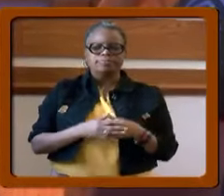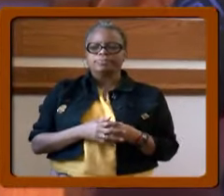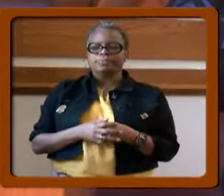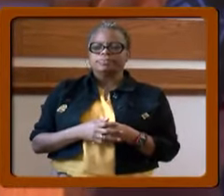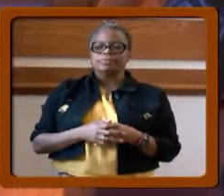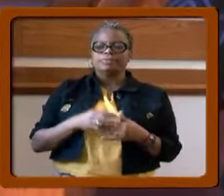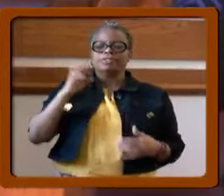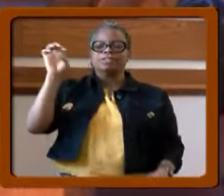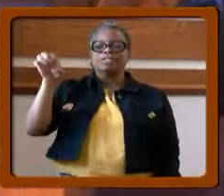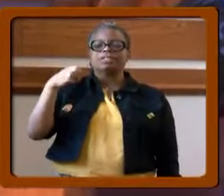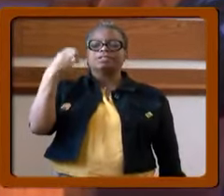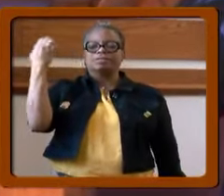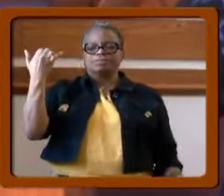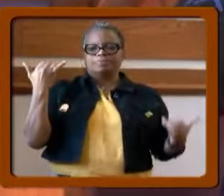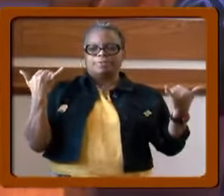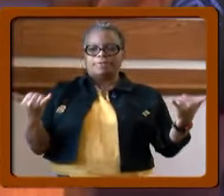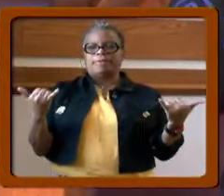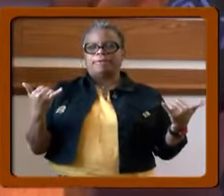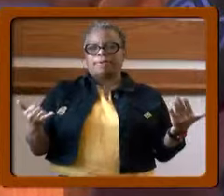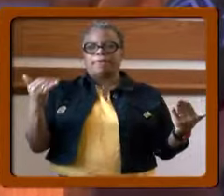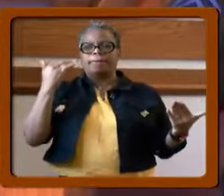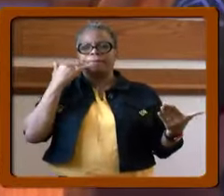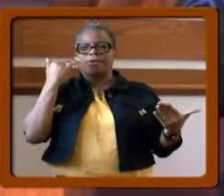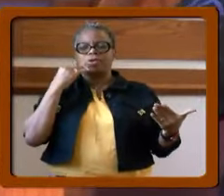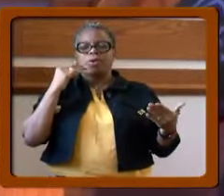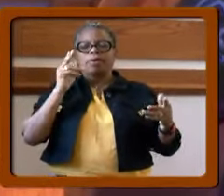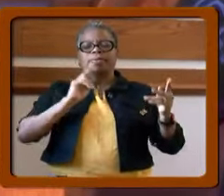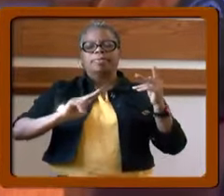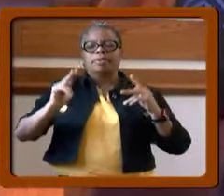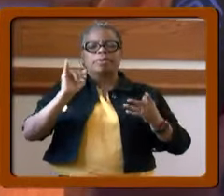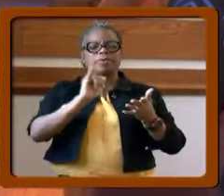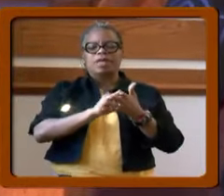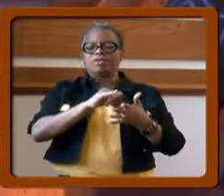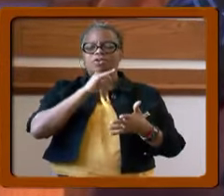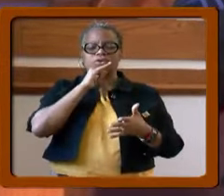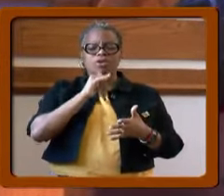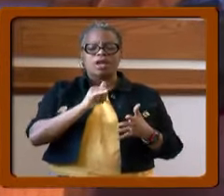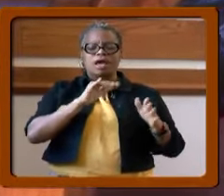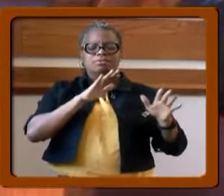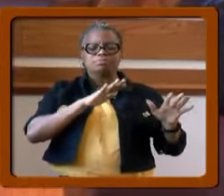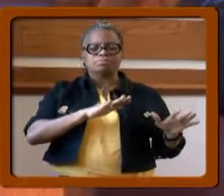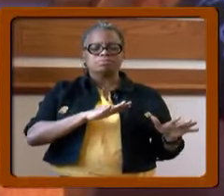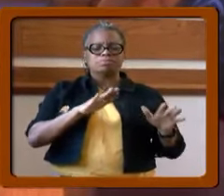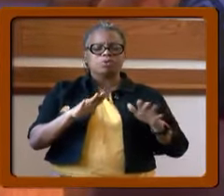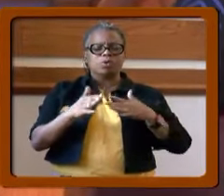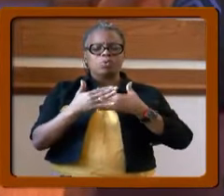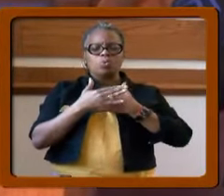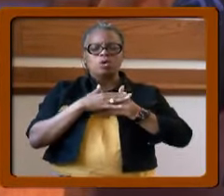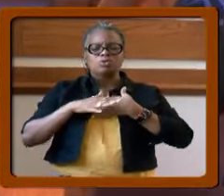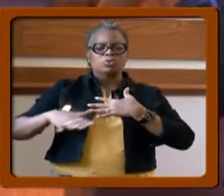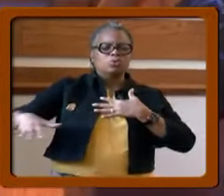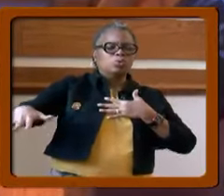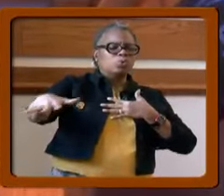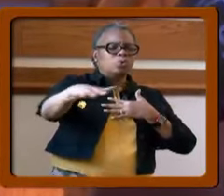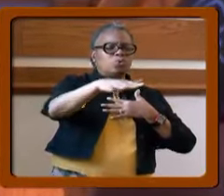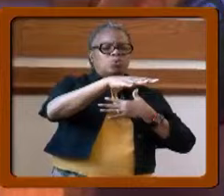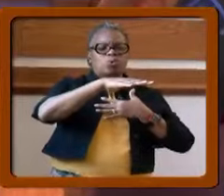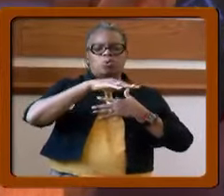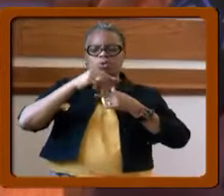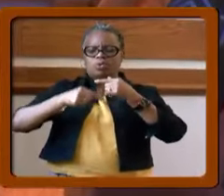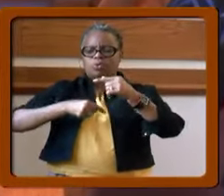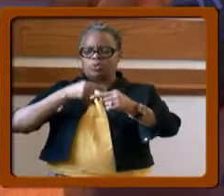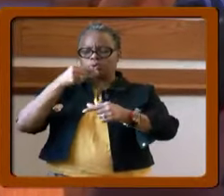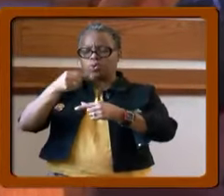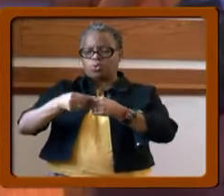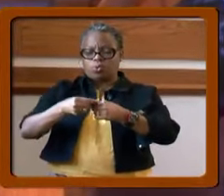In this Easter season, we are reminded of the unrest throughout the globe in places we can name easily and others